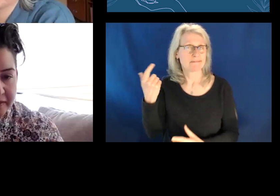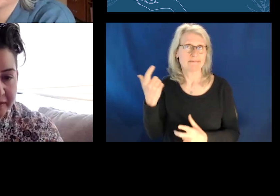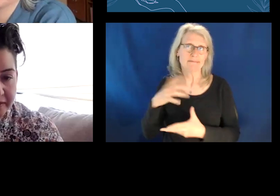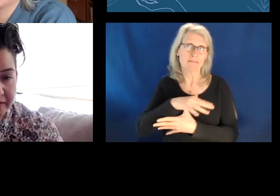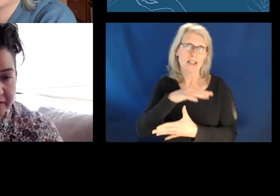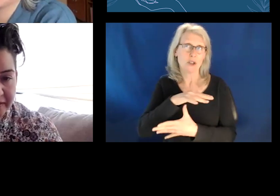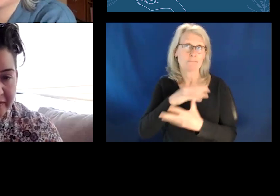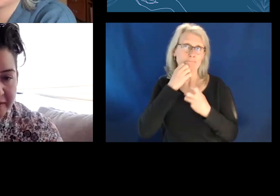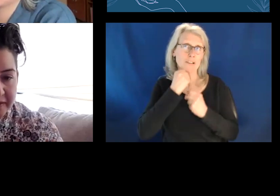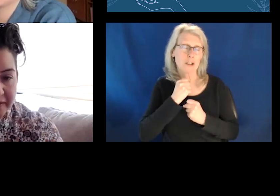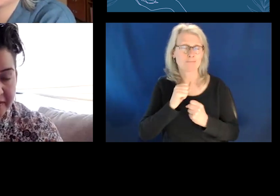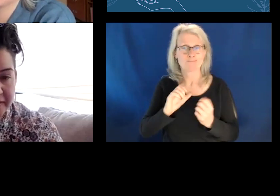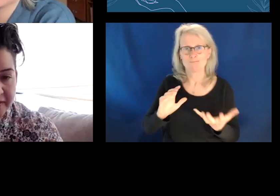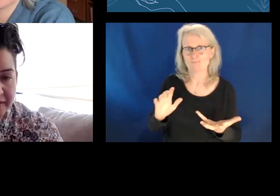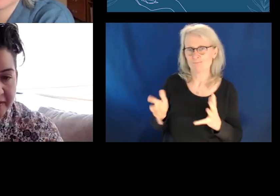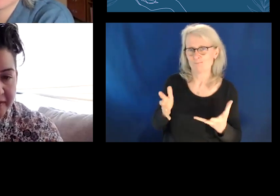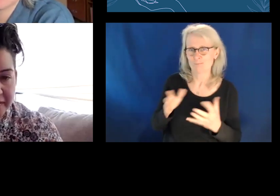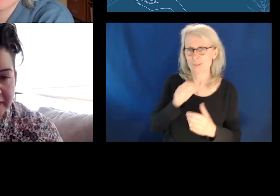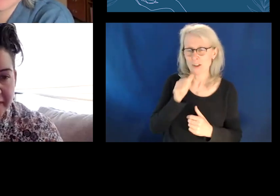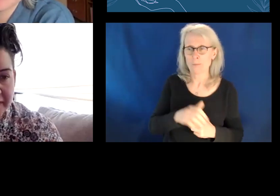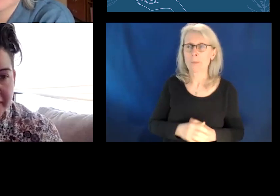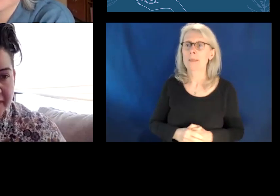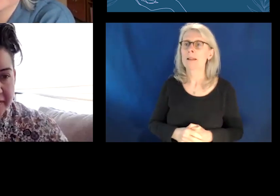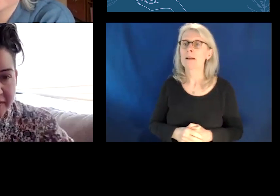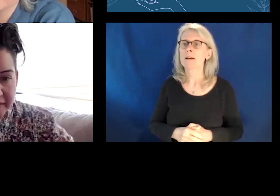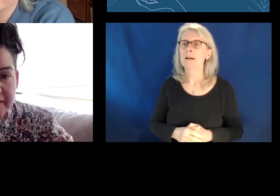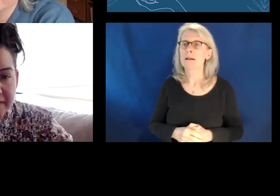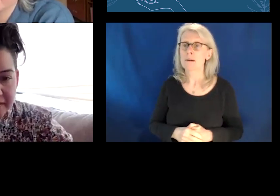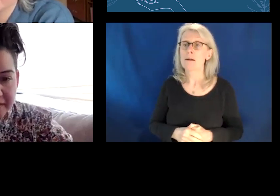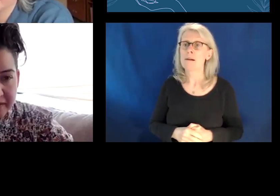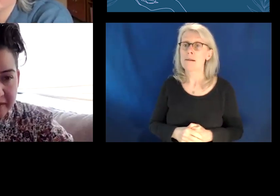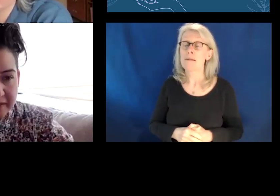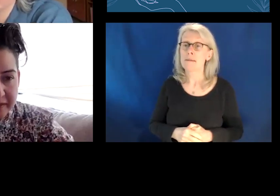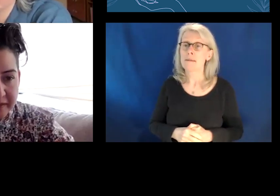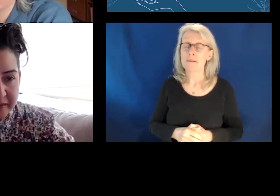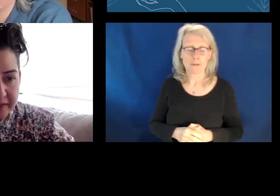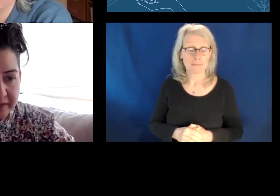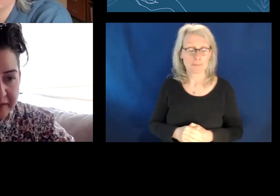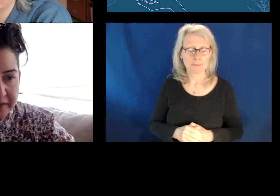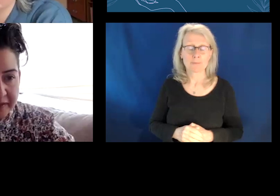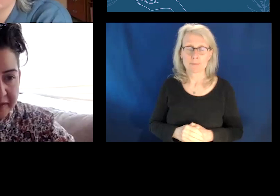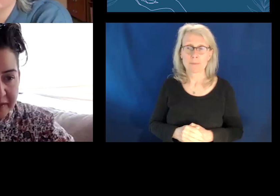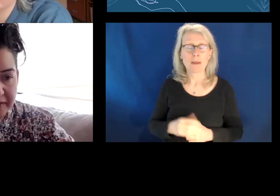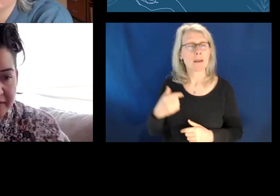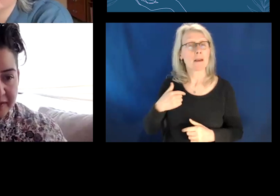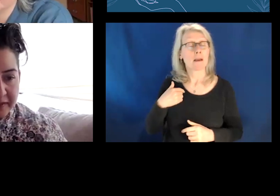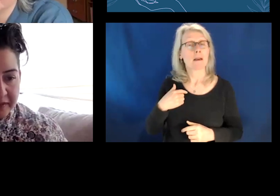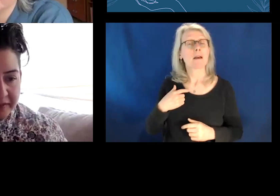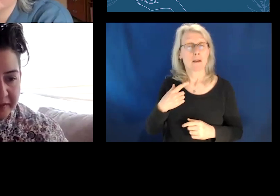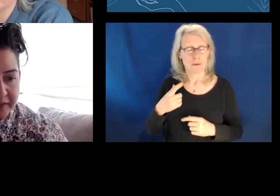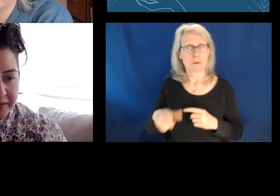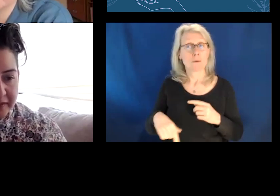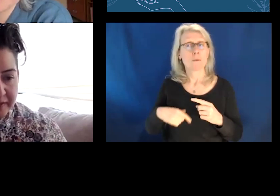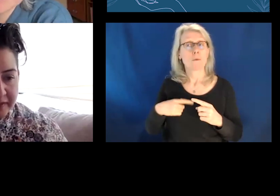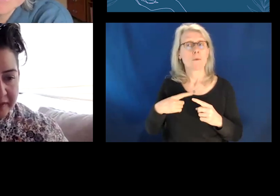to be honest, a lot of my coping mechanisms since I was a teen